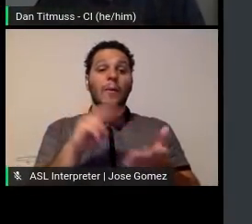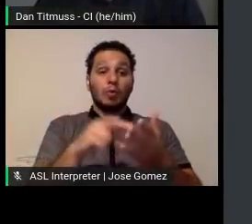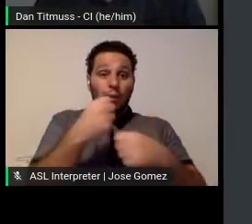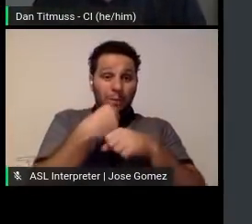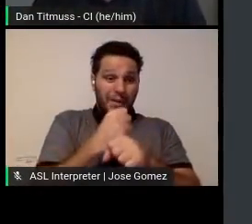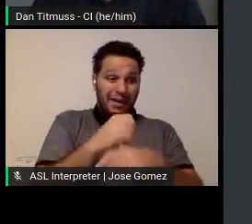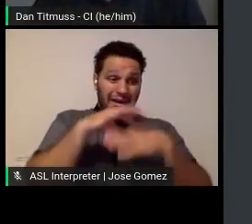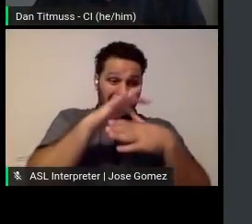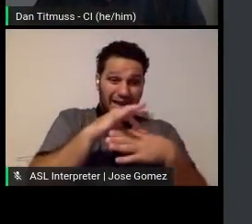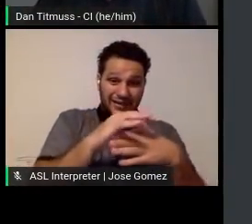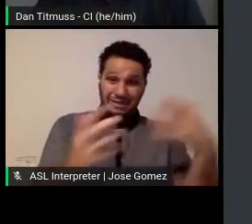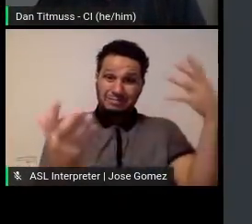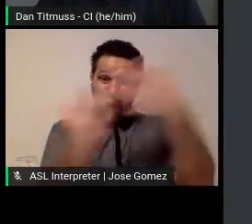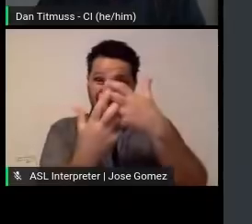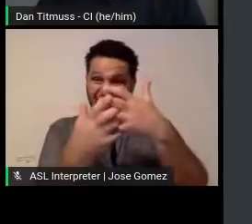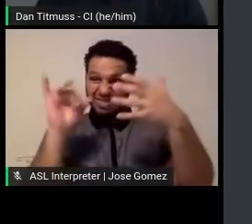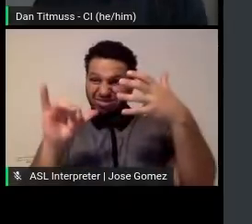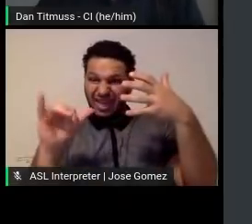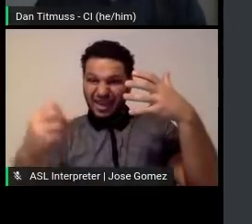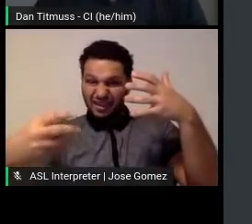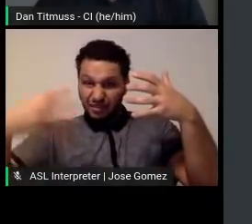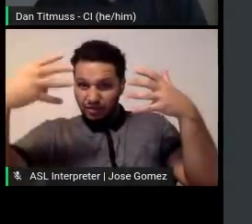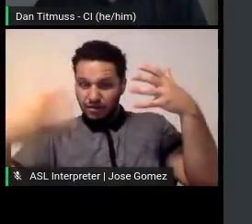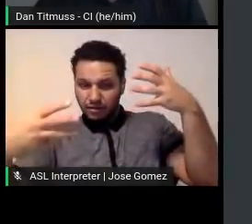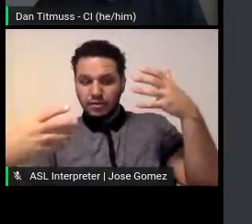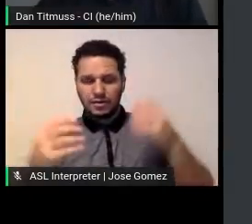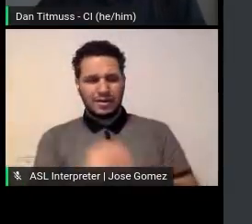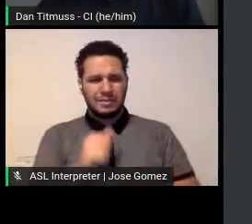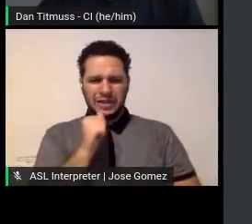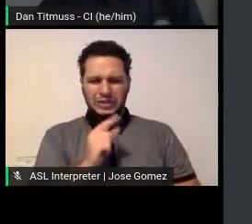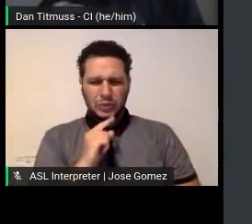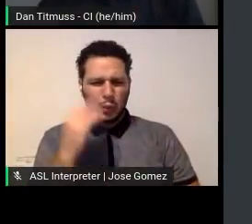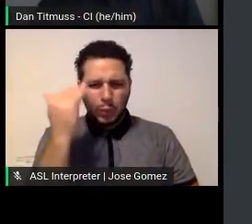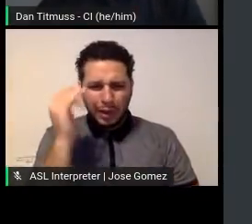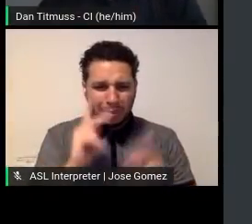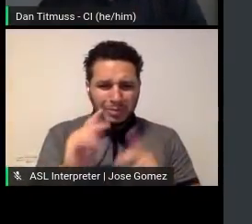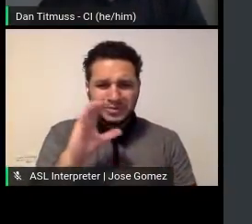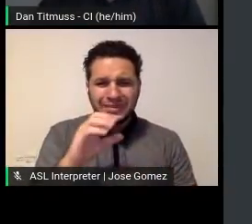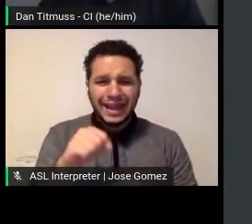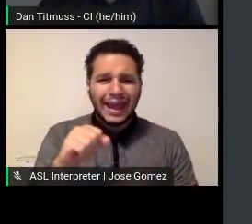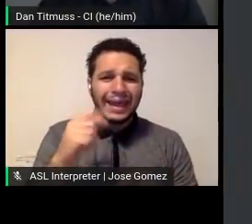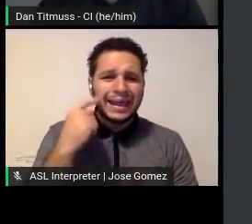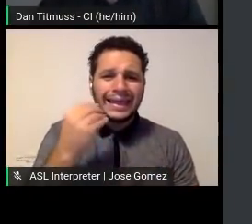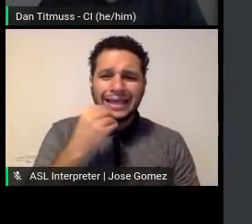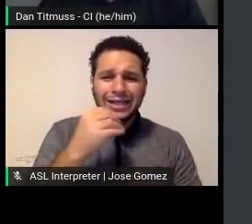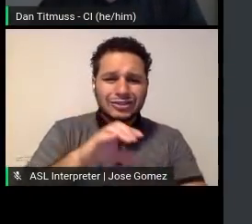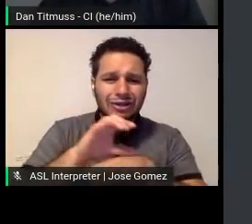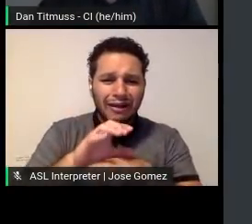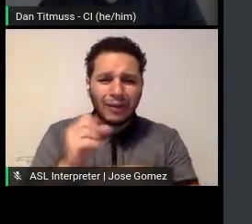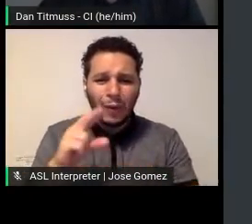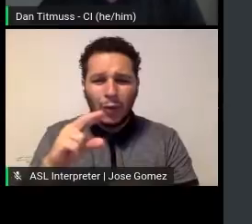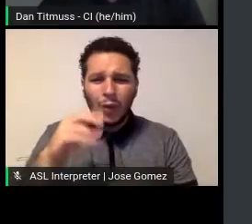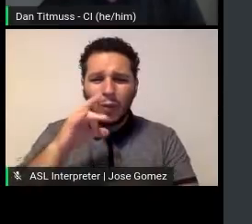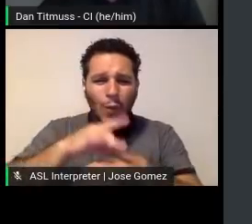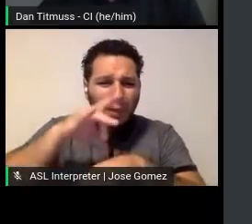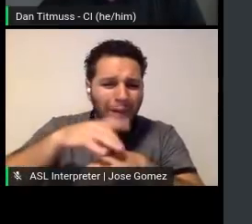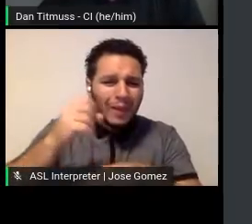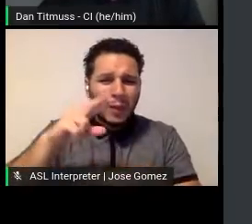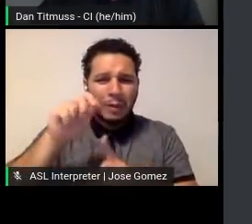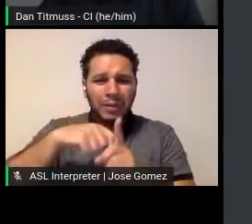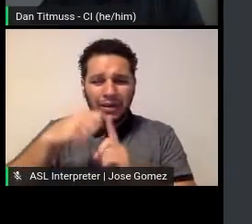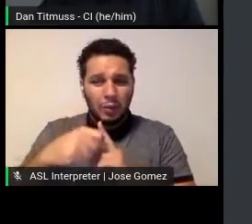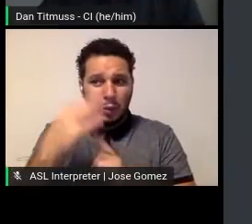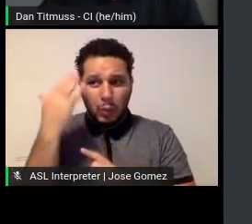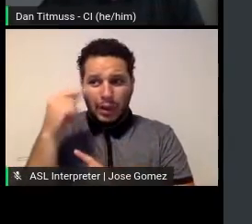them kind of makes sense. You know, I'm not sure why people are searching for all this stuff, like can cats eat chocolate and watermelons and bananas and eggs